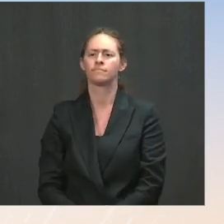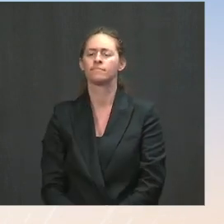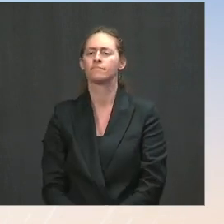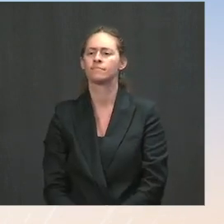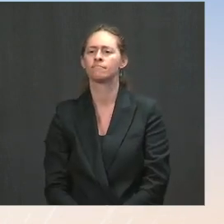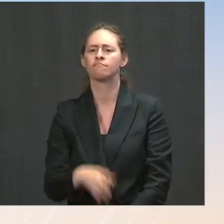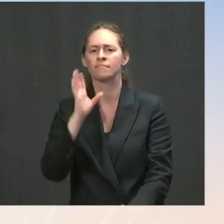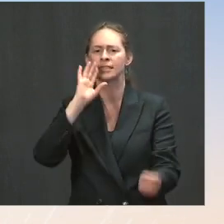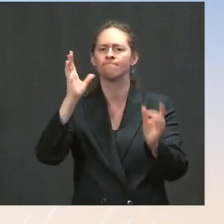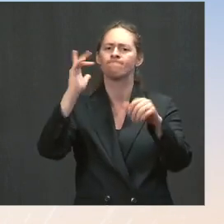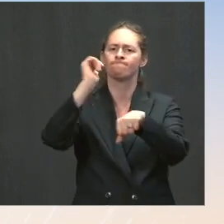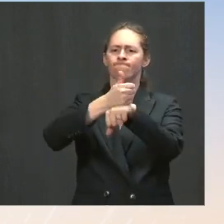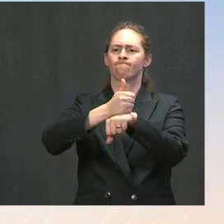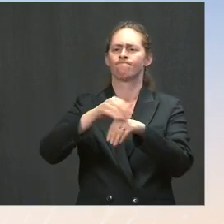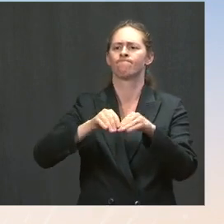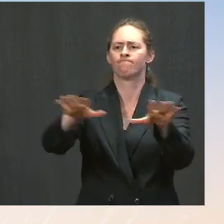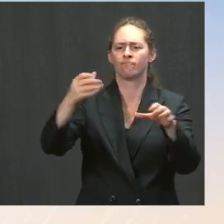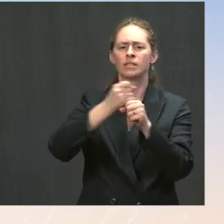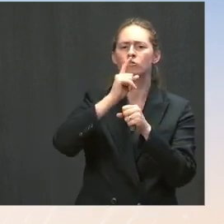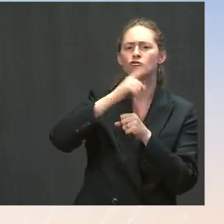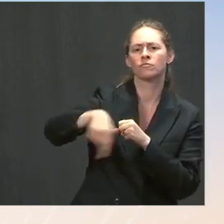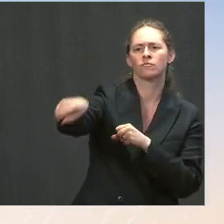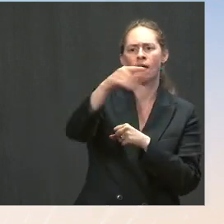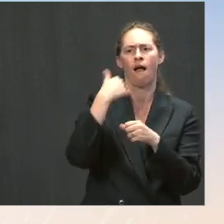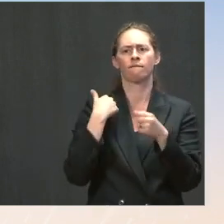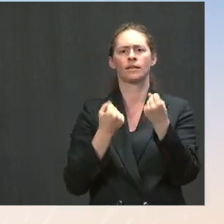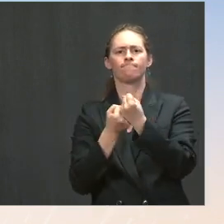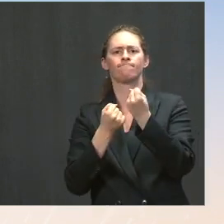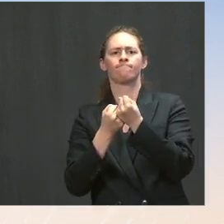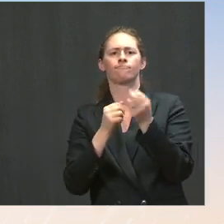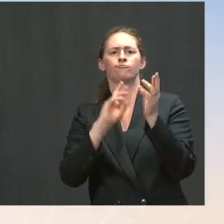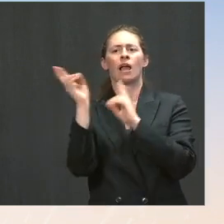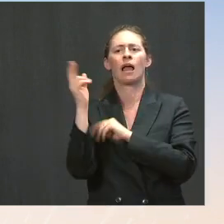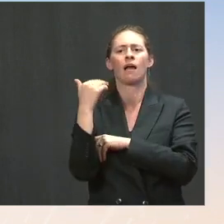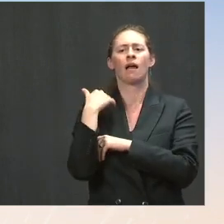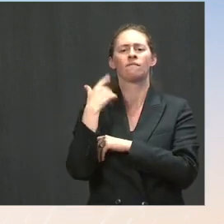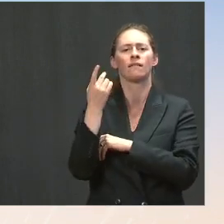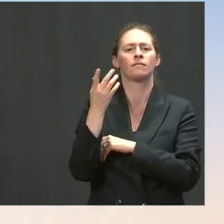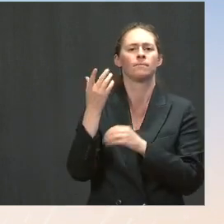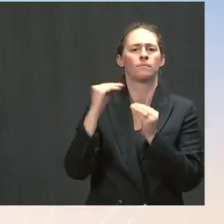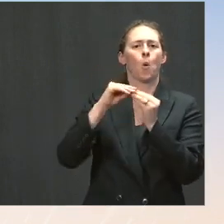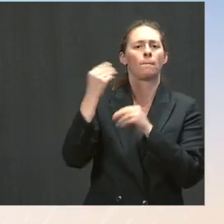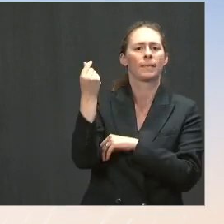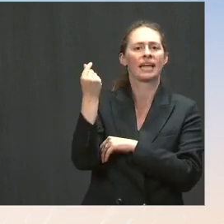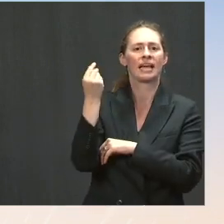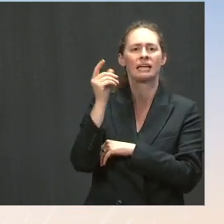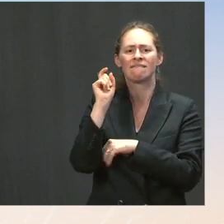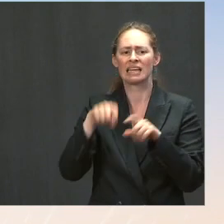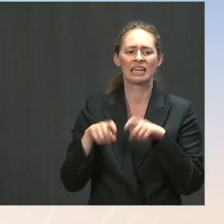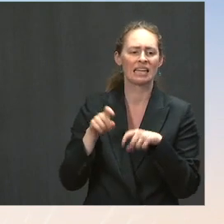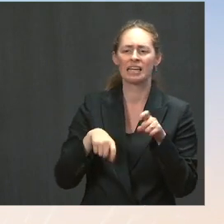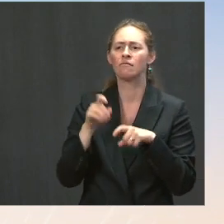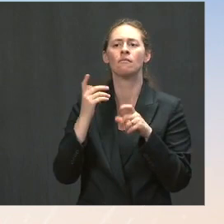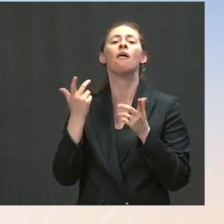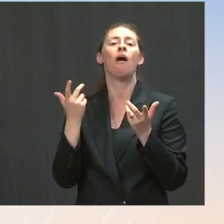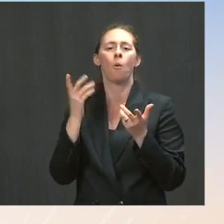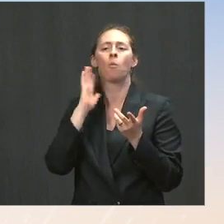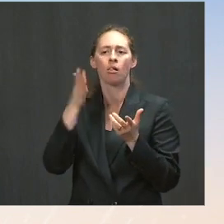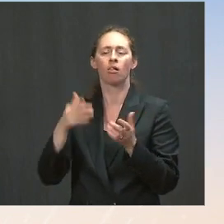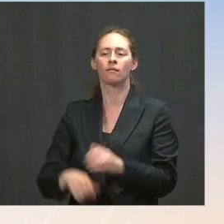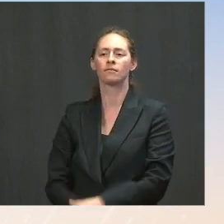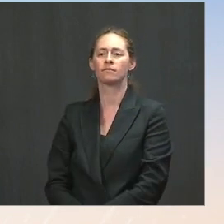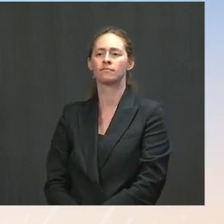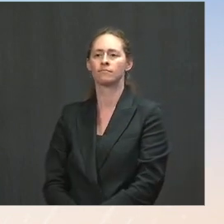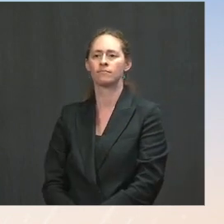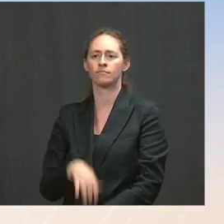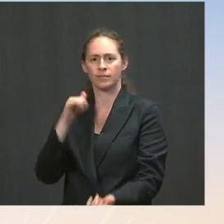getting assistance, getting additional funding into their pockets as needed, which was a lesson learned from the past about